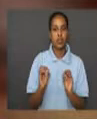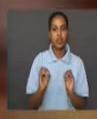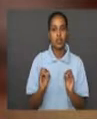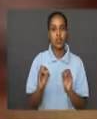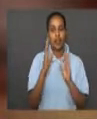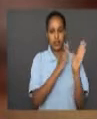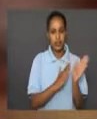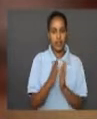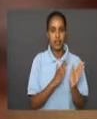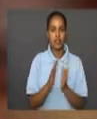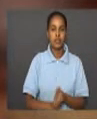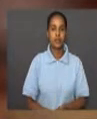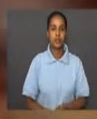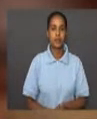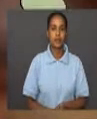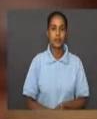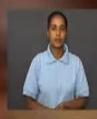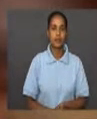Students, let's get ready.